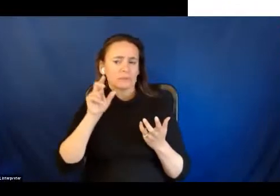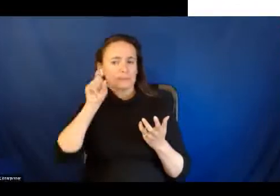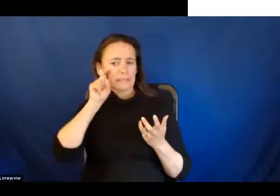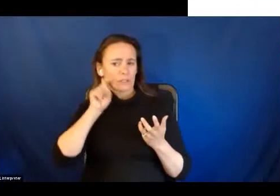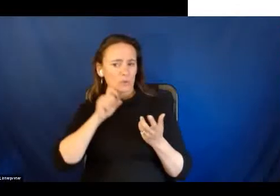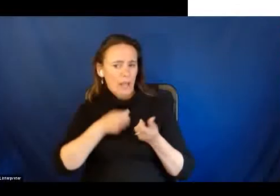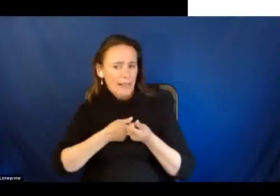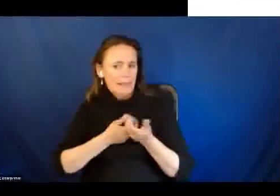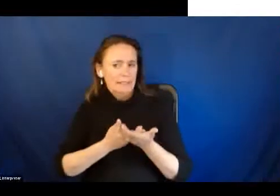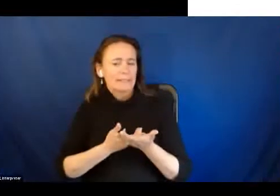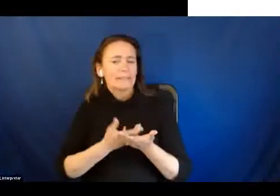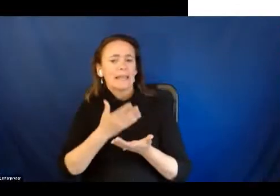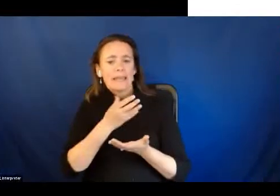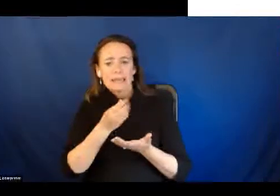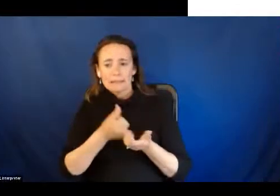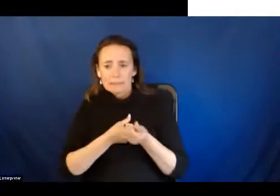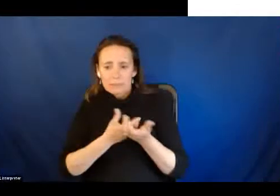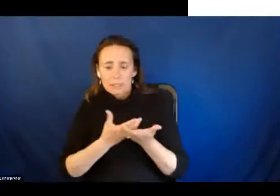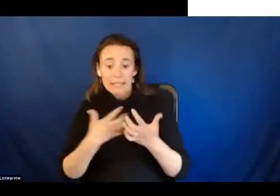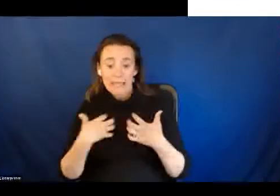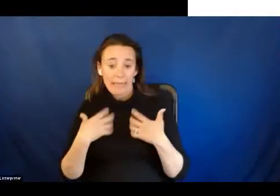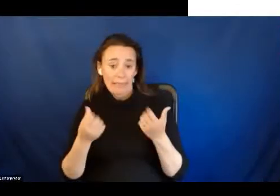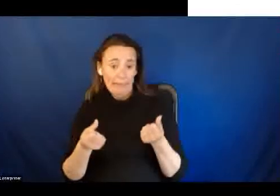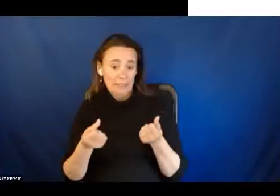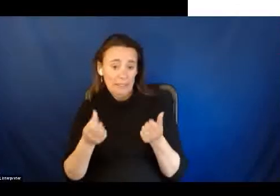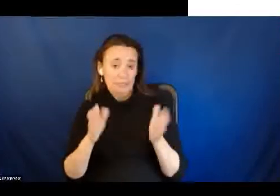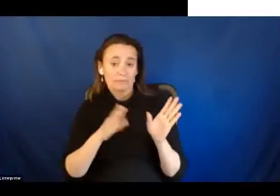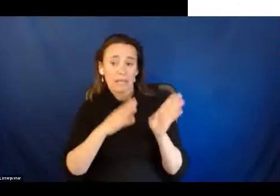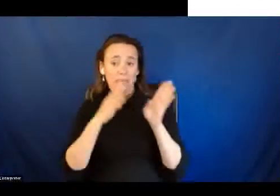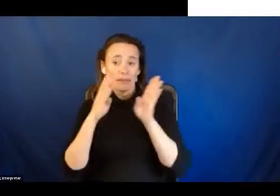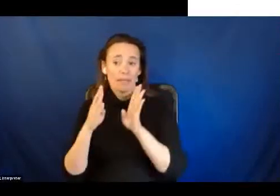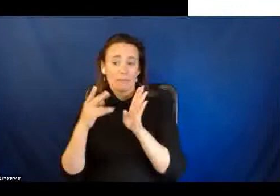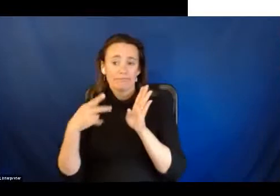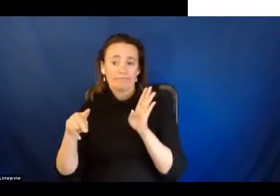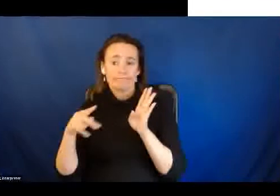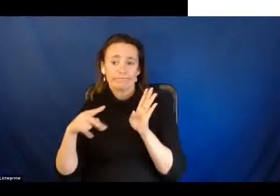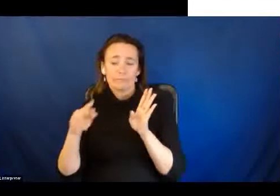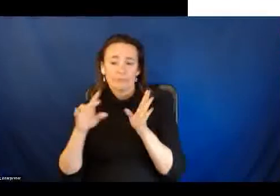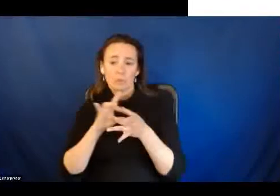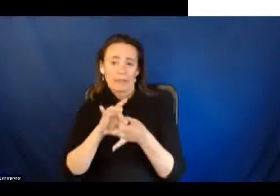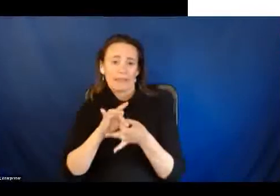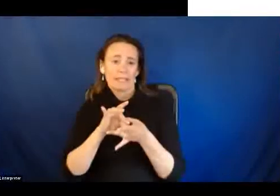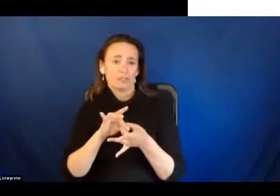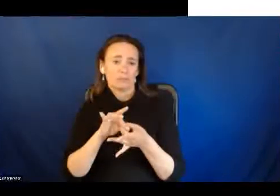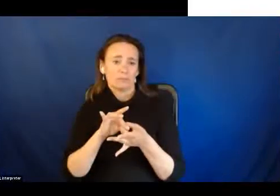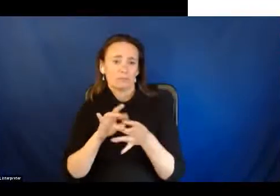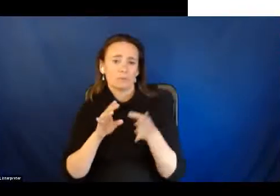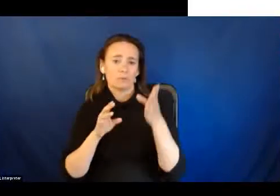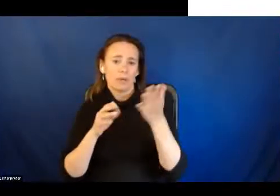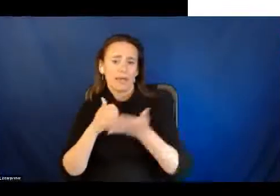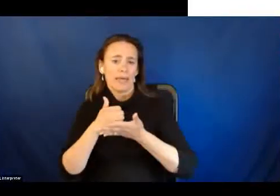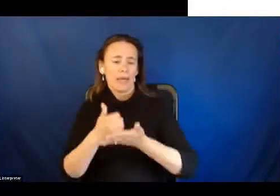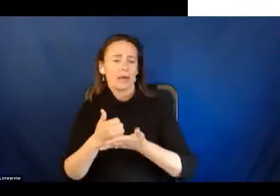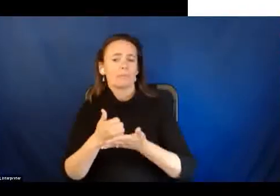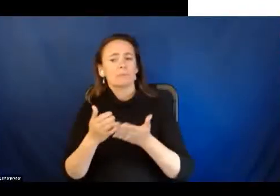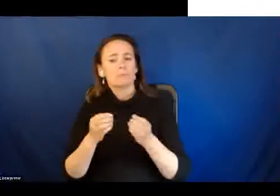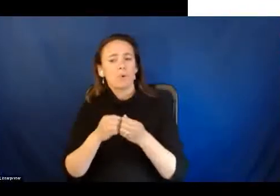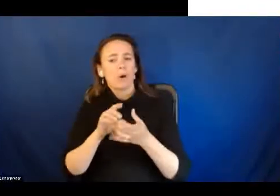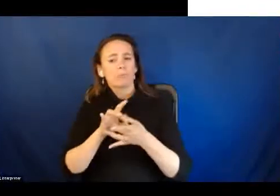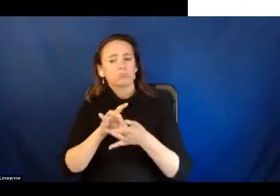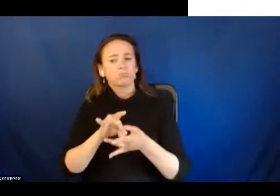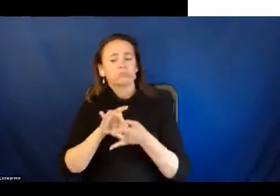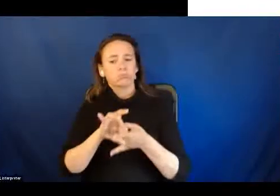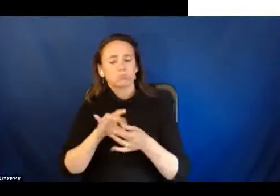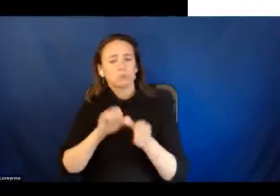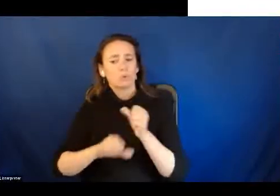in a healthy way? And then relationships. What will help the survivor feel more connected socially? What resources